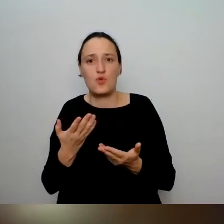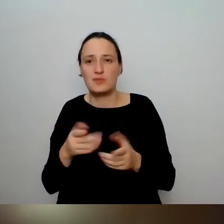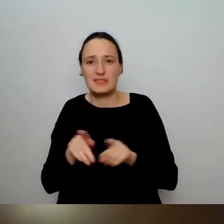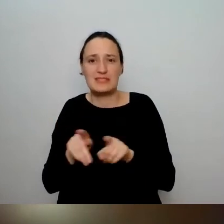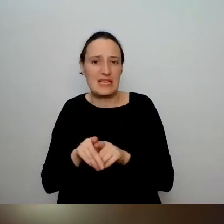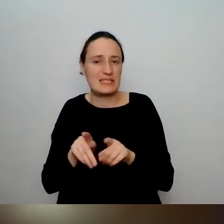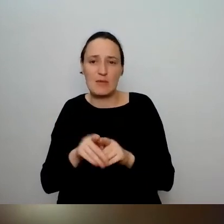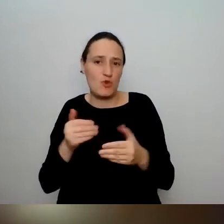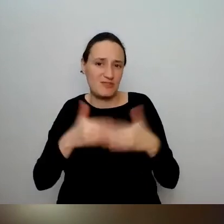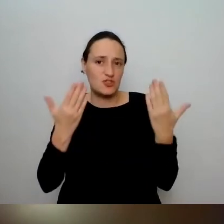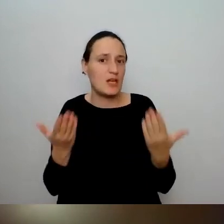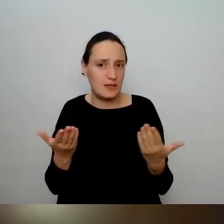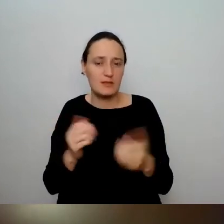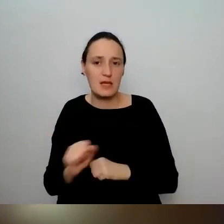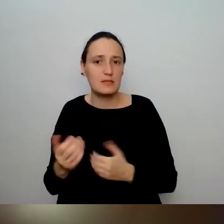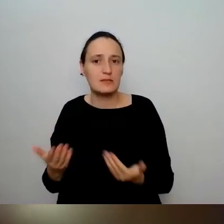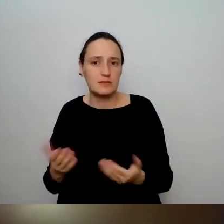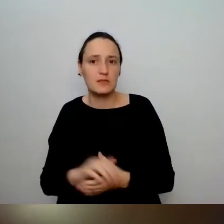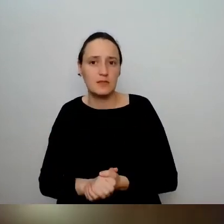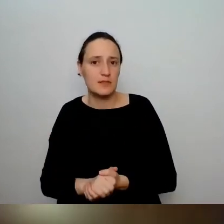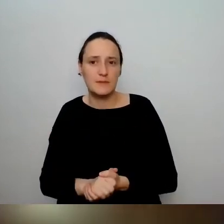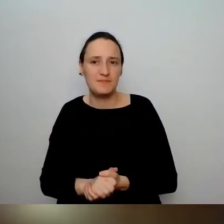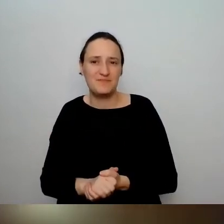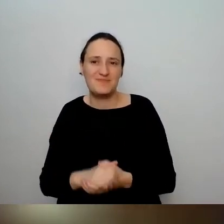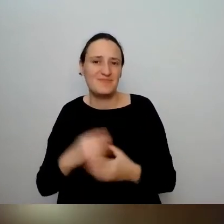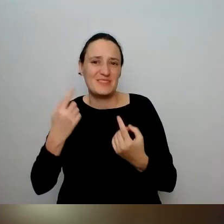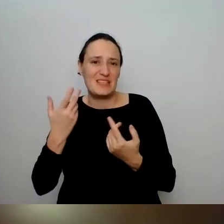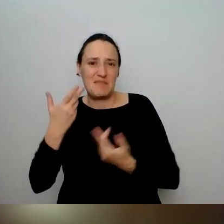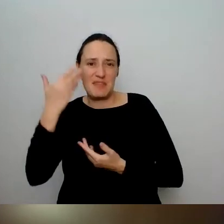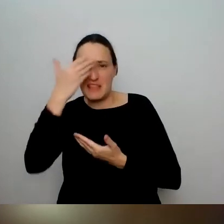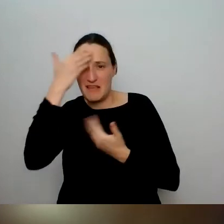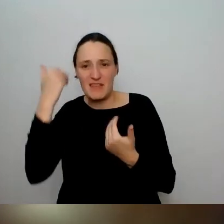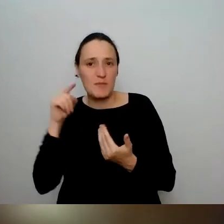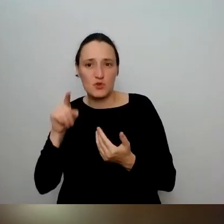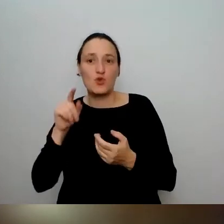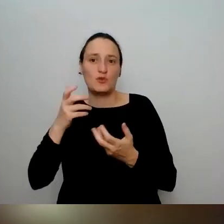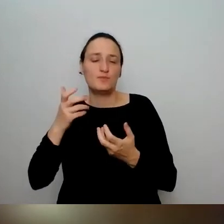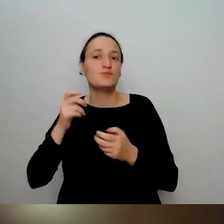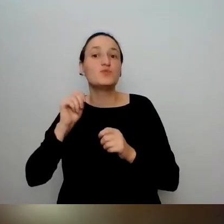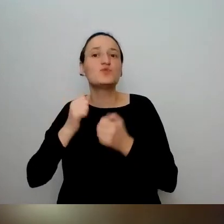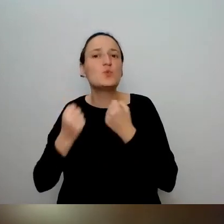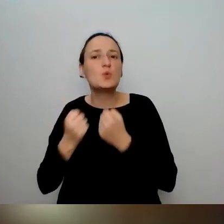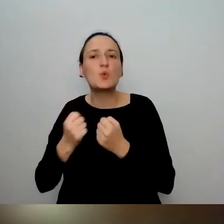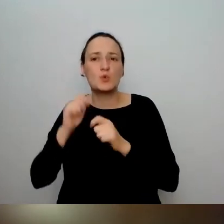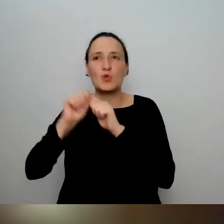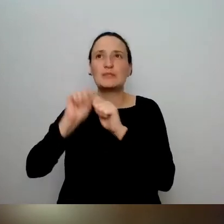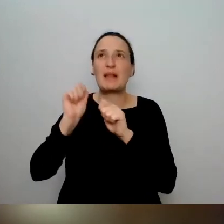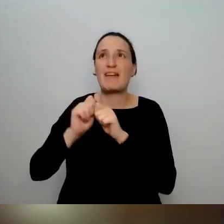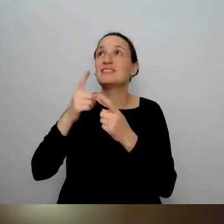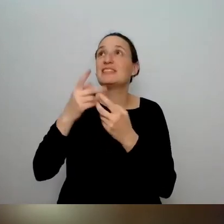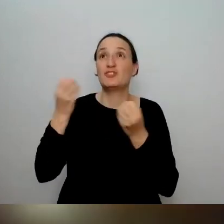day. So I don't think we know much about it, because I think it would be hard to measure, because you can't really